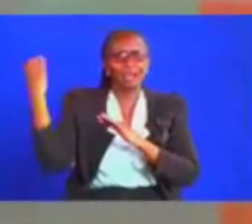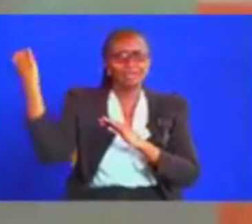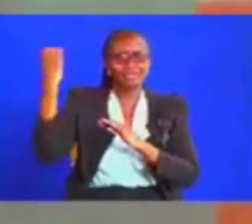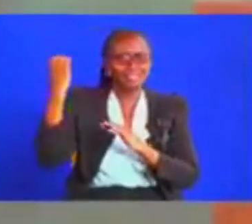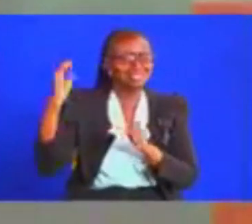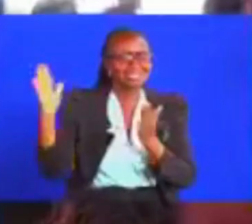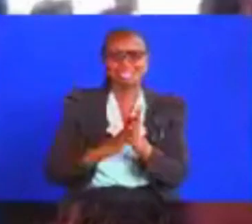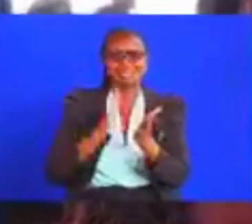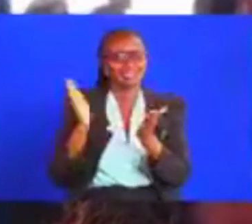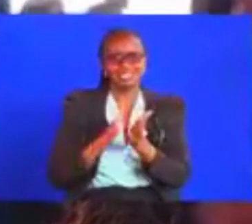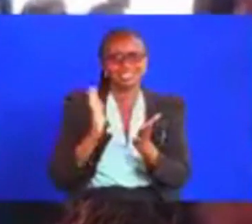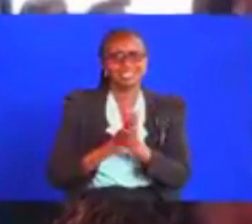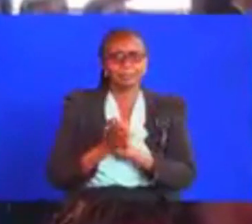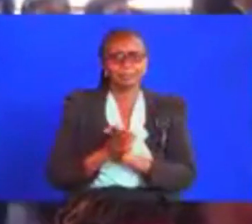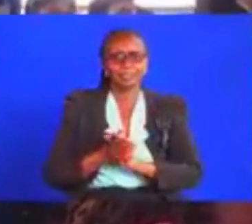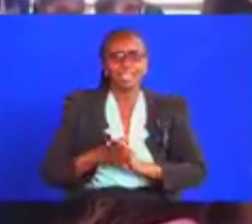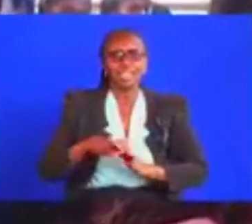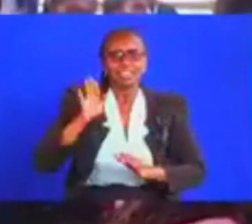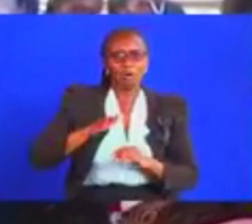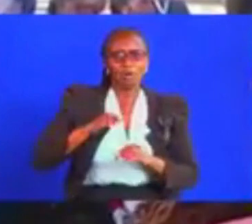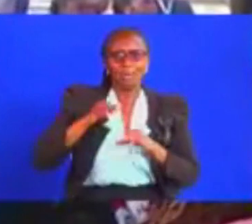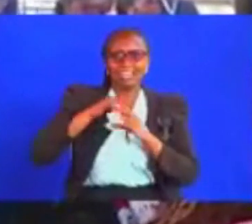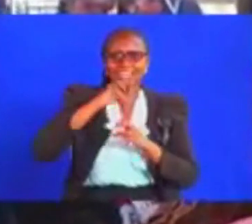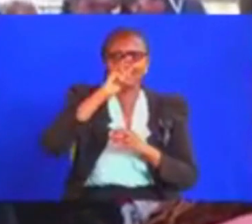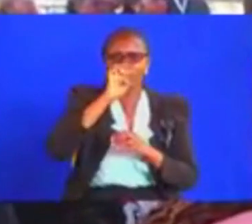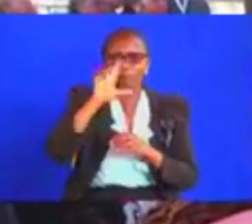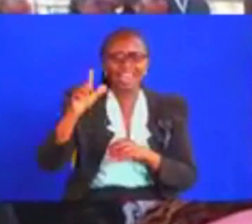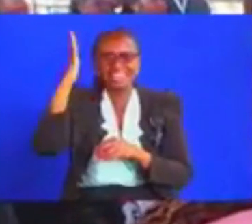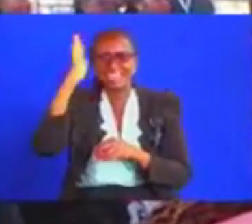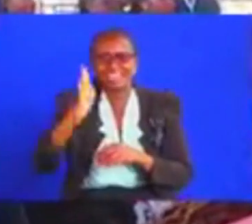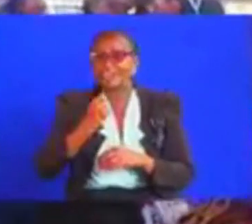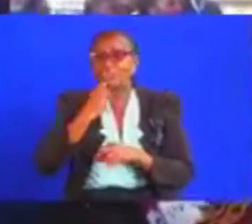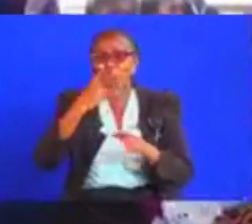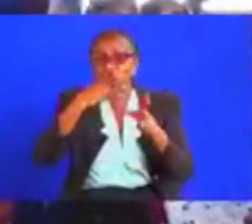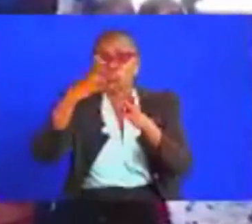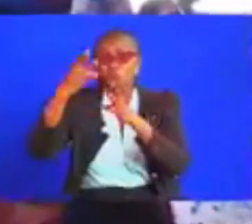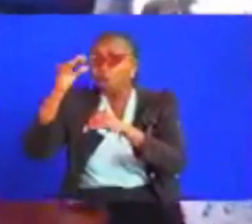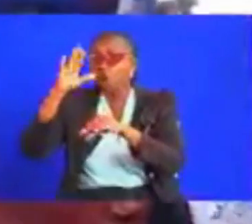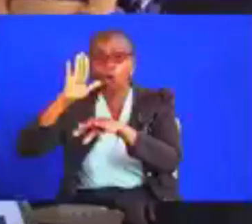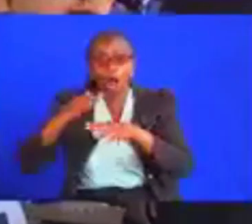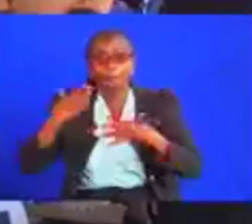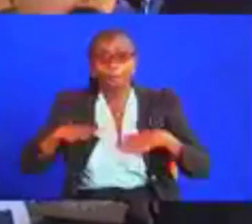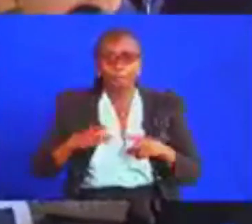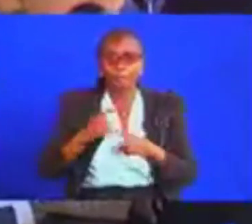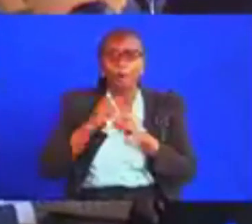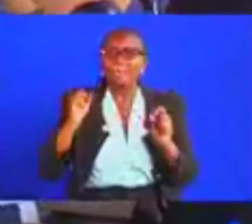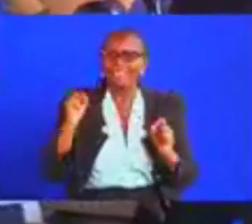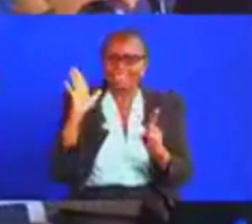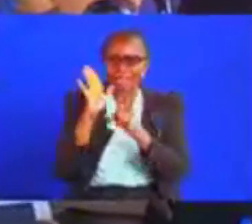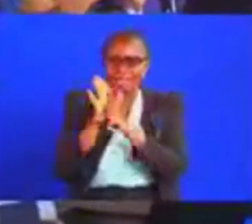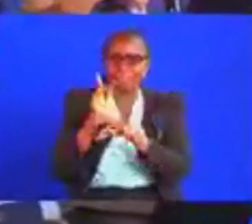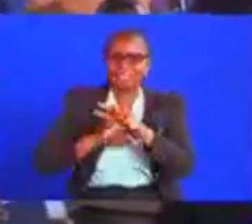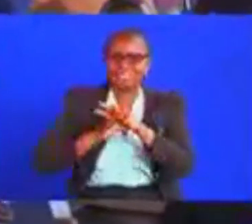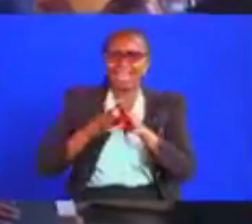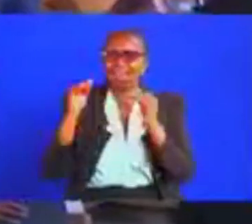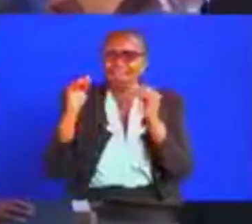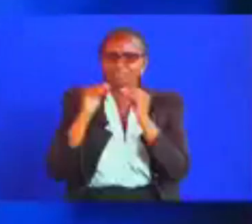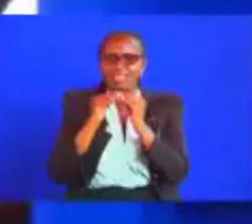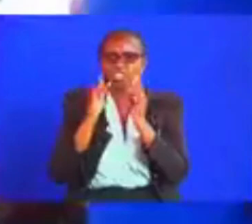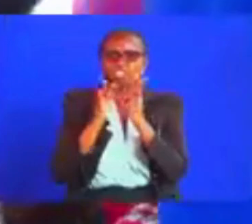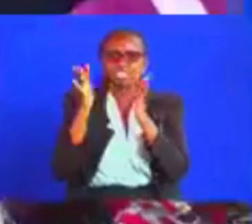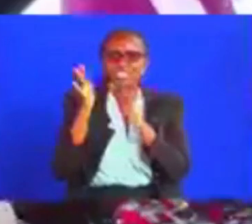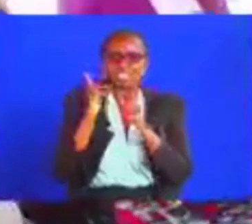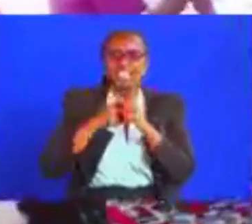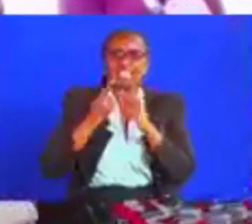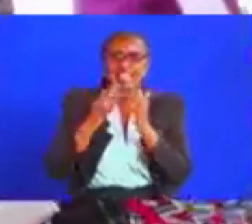immediately. The woman at the well was never told to go and call people. The impact of meeting Jesus the Savior, the Bible